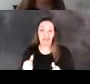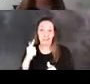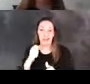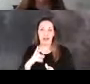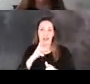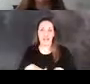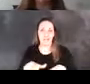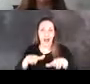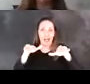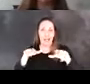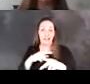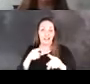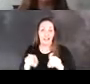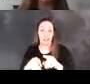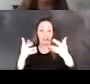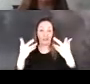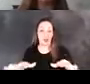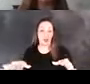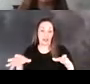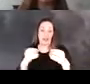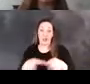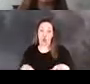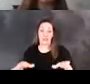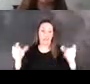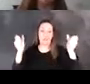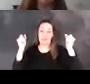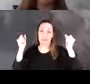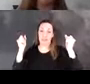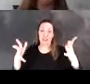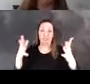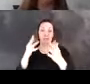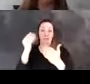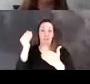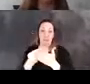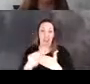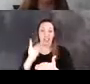billion dollars have already been lost and you can see that projections are for a lot more.